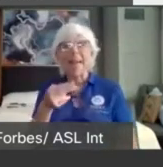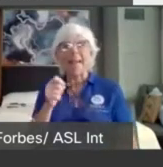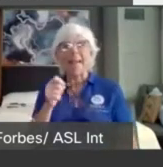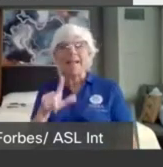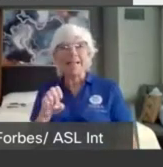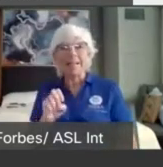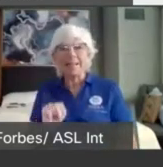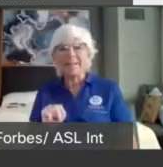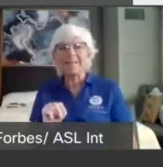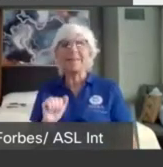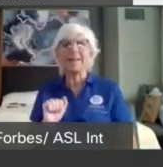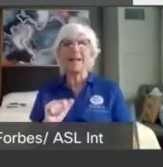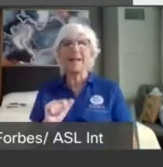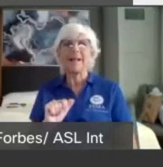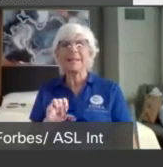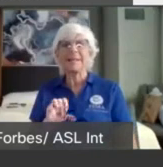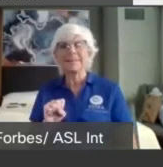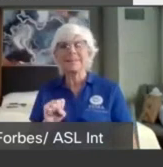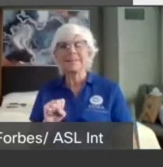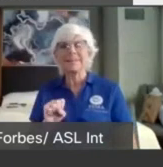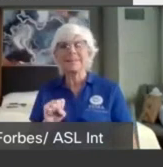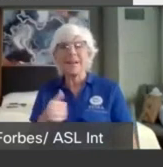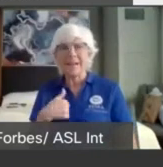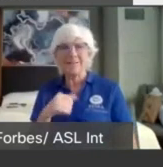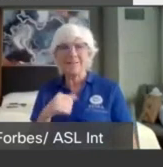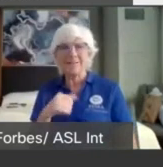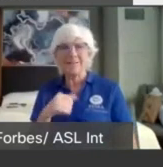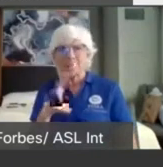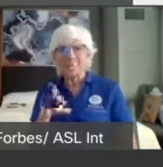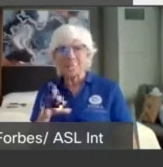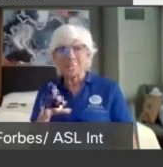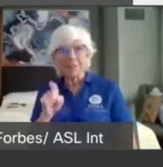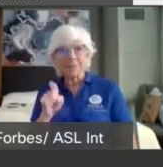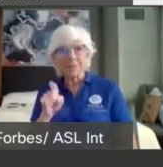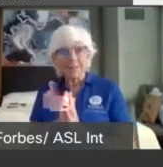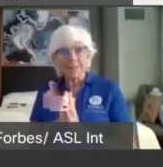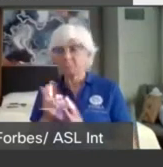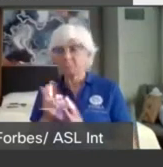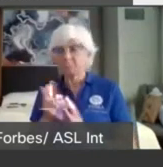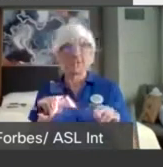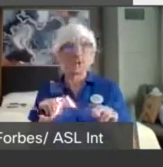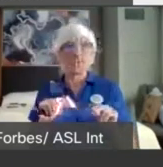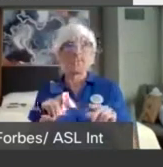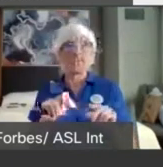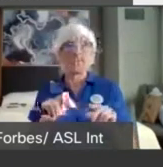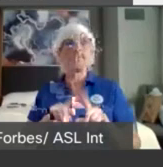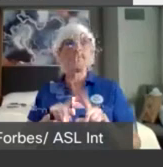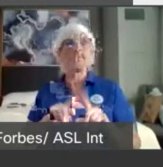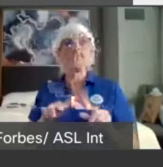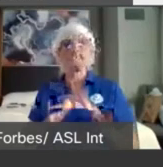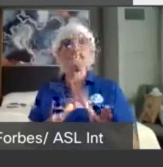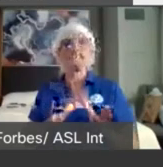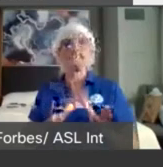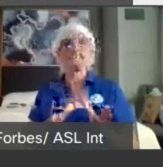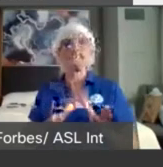have any more questions I need to answer or have asked? No, ma'am, but let me plug my own email